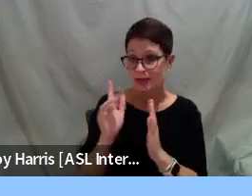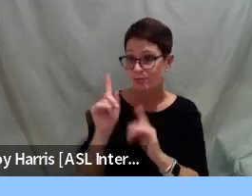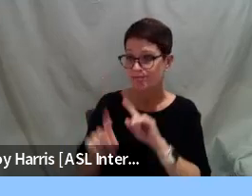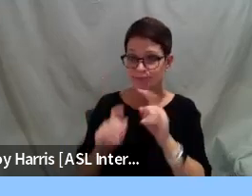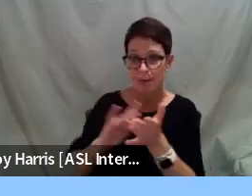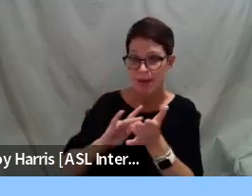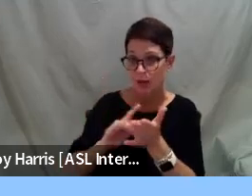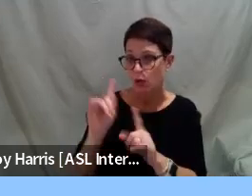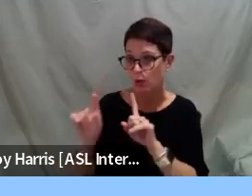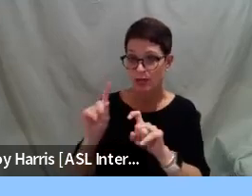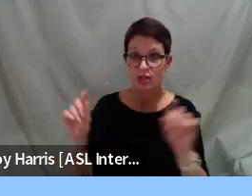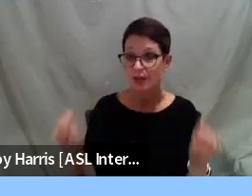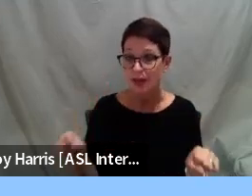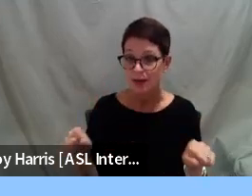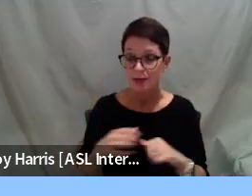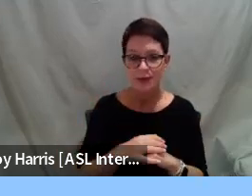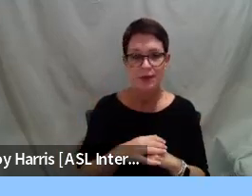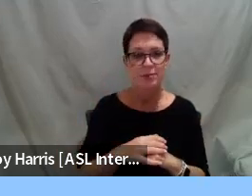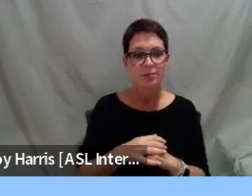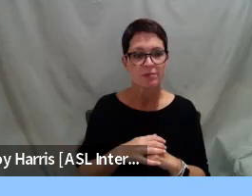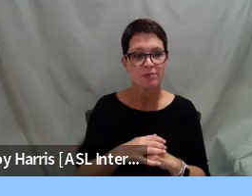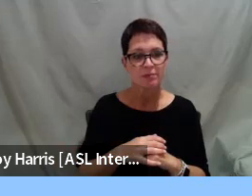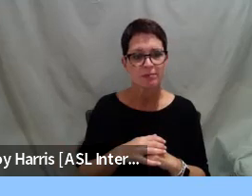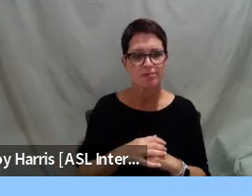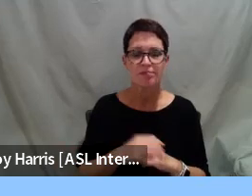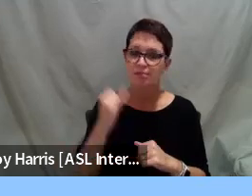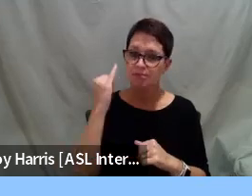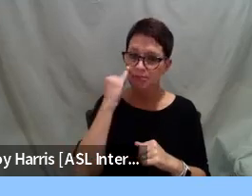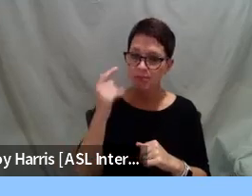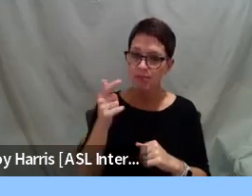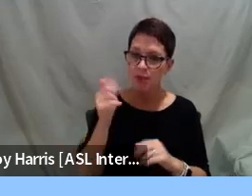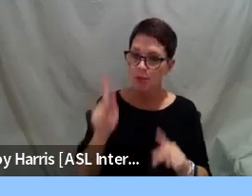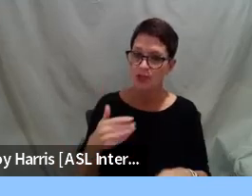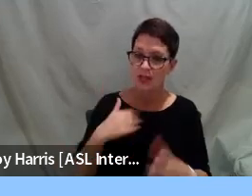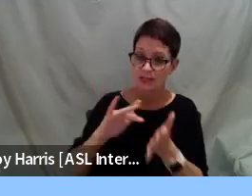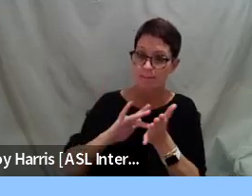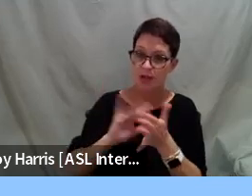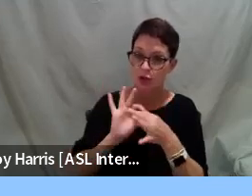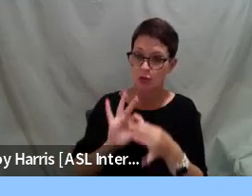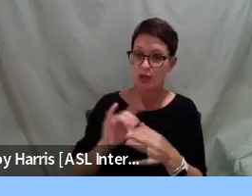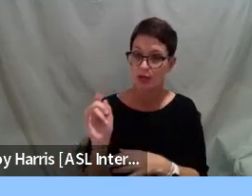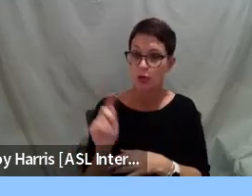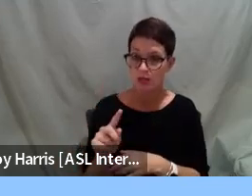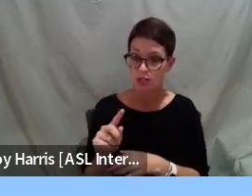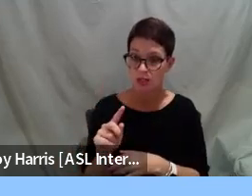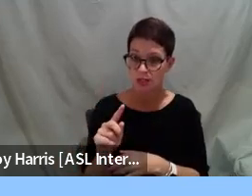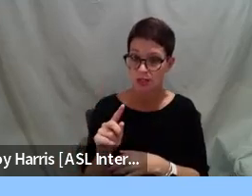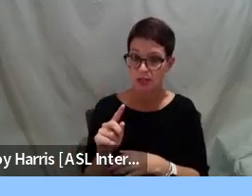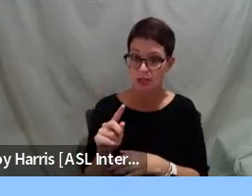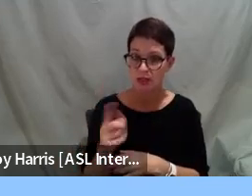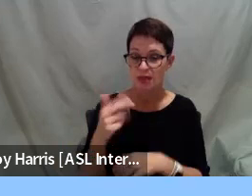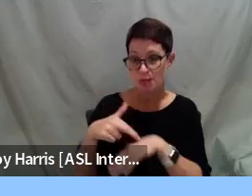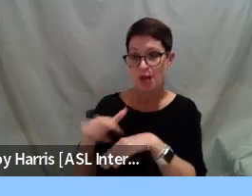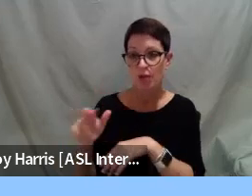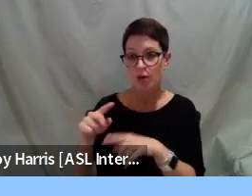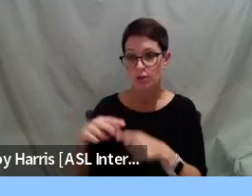medical related question. And so if someone does have a medical related question, they may be referred